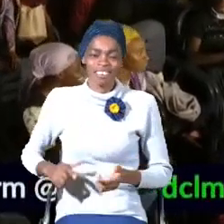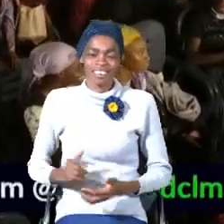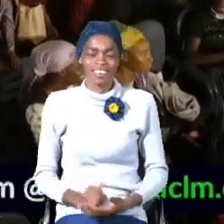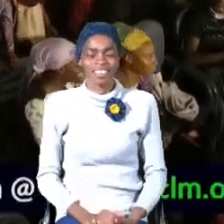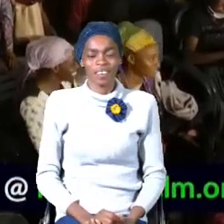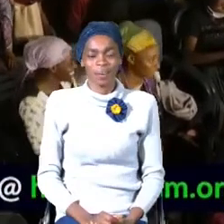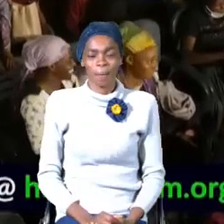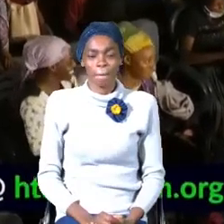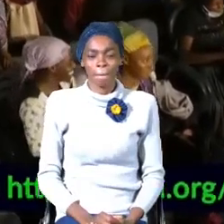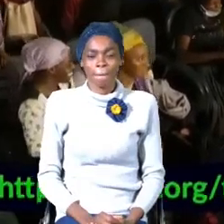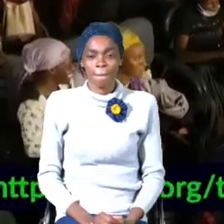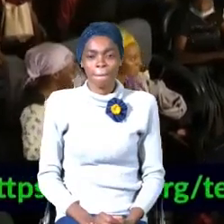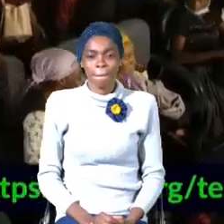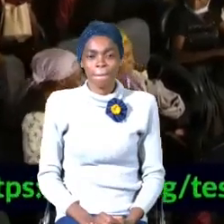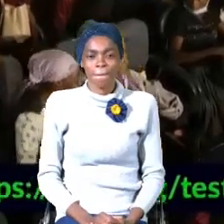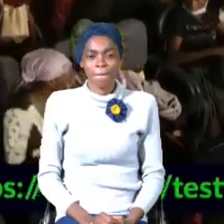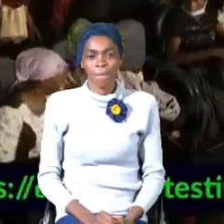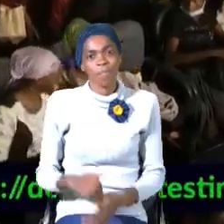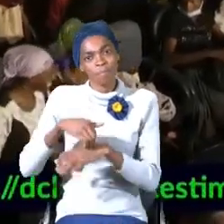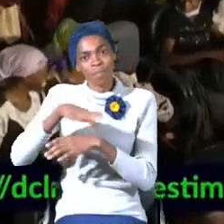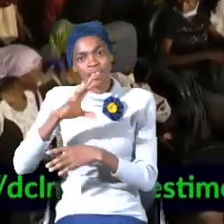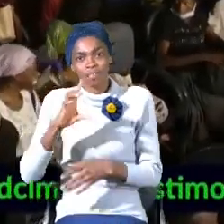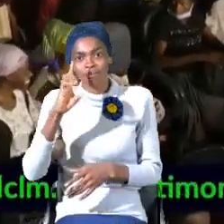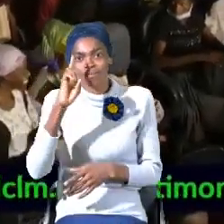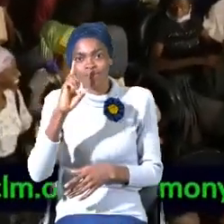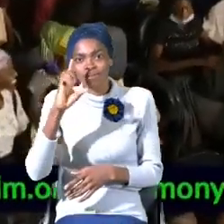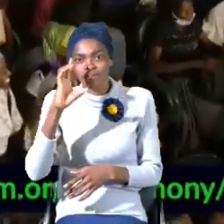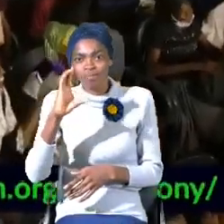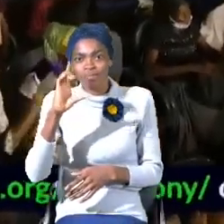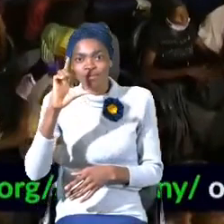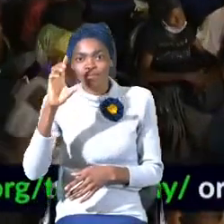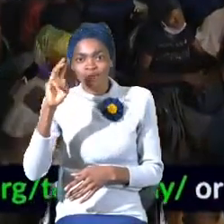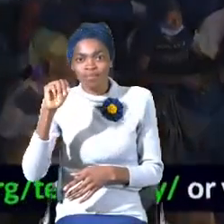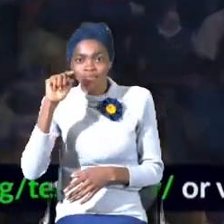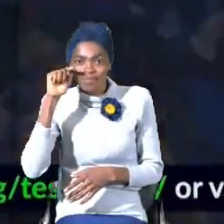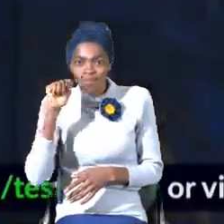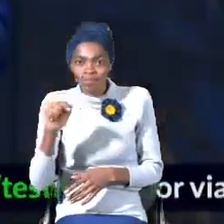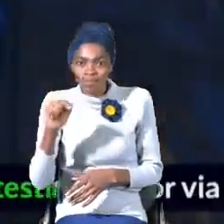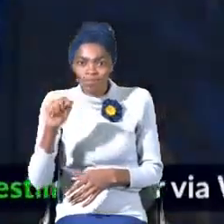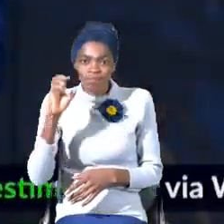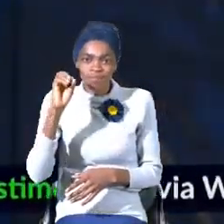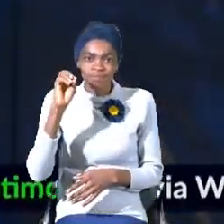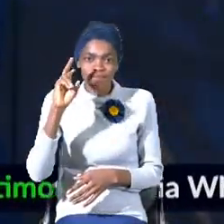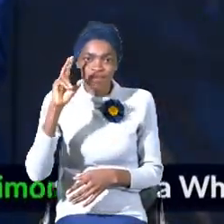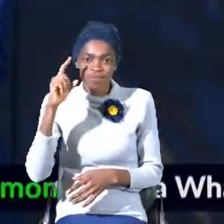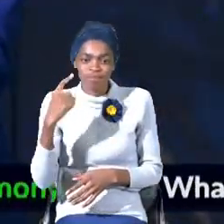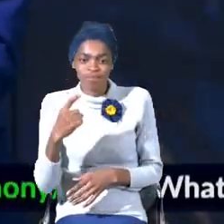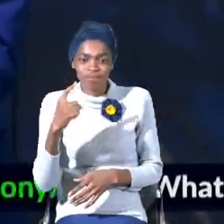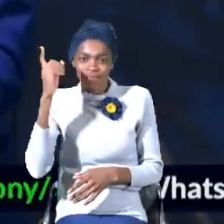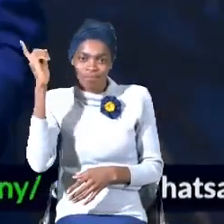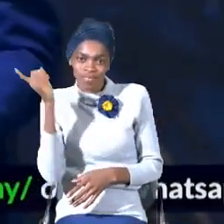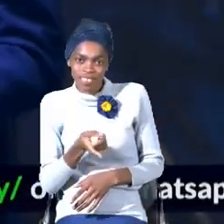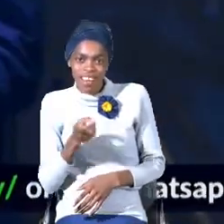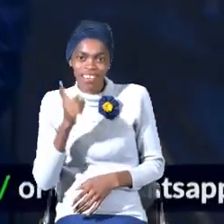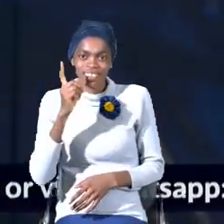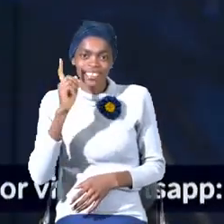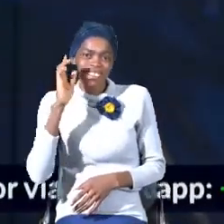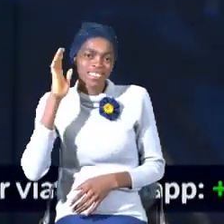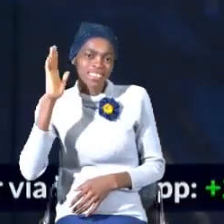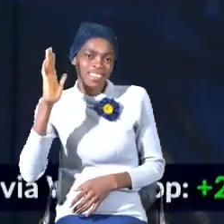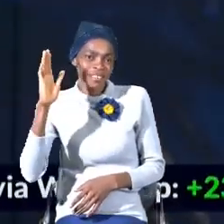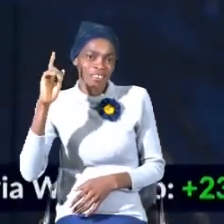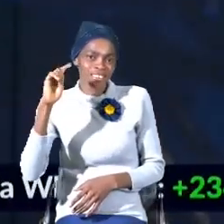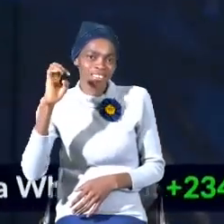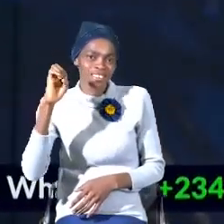dclm.org/testimonies. We are waiting for you. Tonight is your night. If you are joining us from anywhere in Nigeria or any country